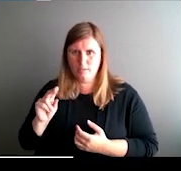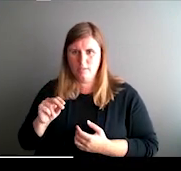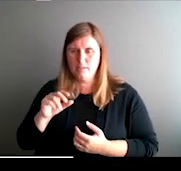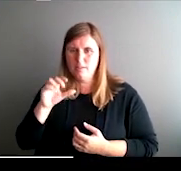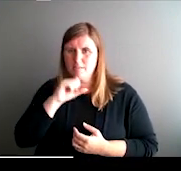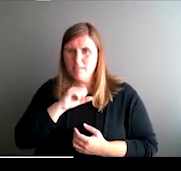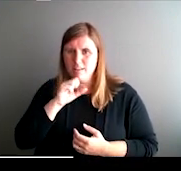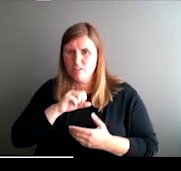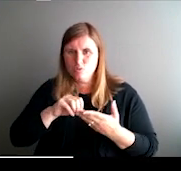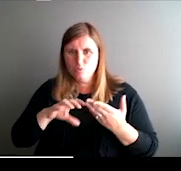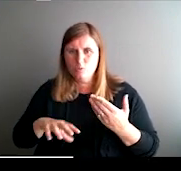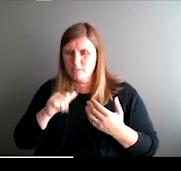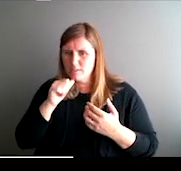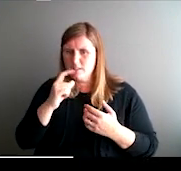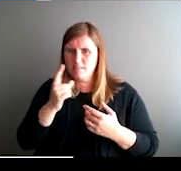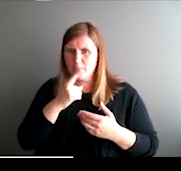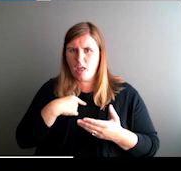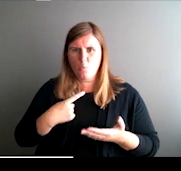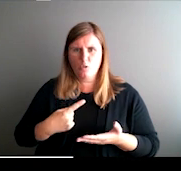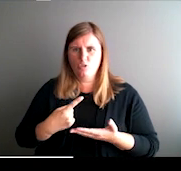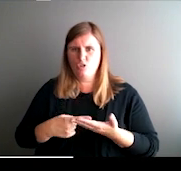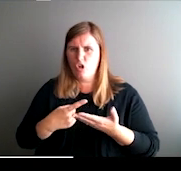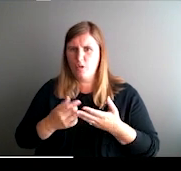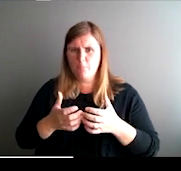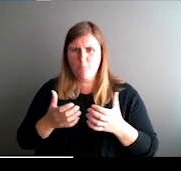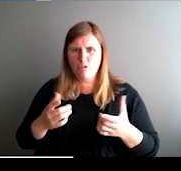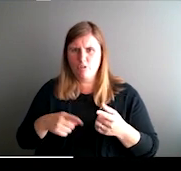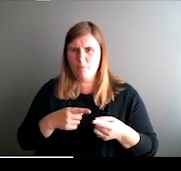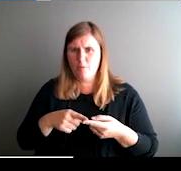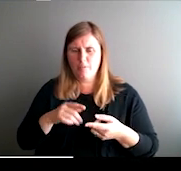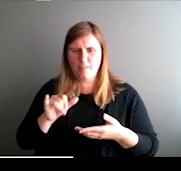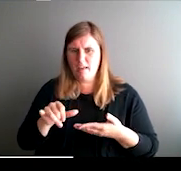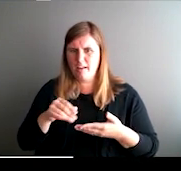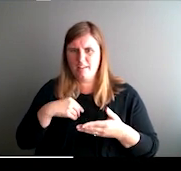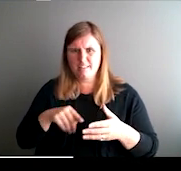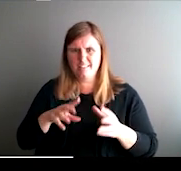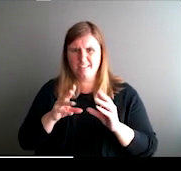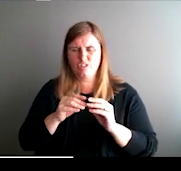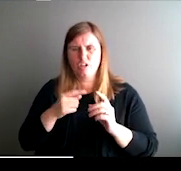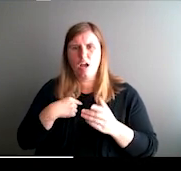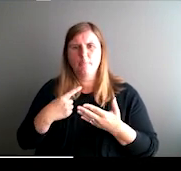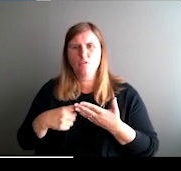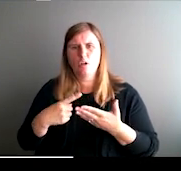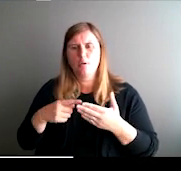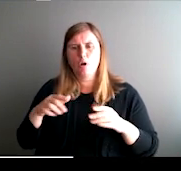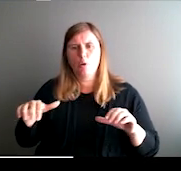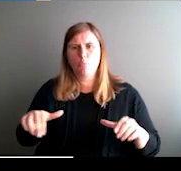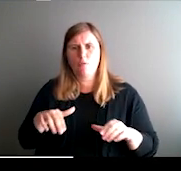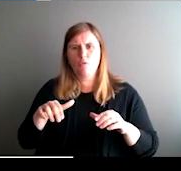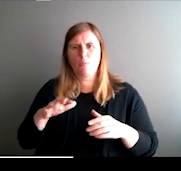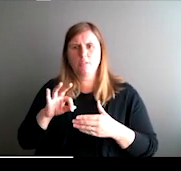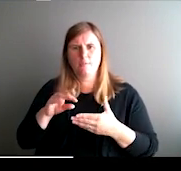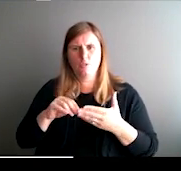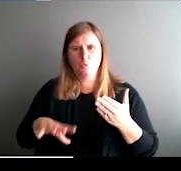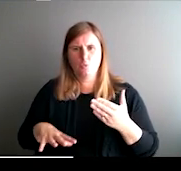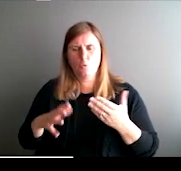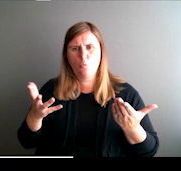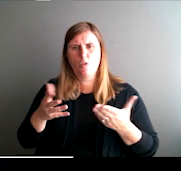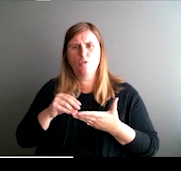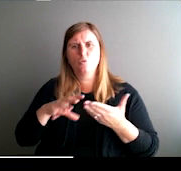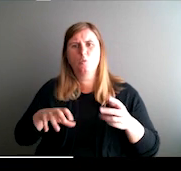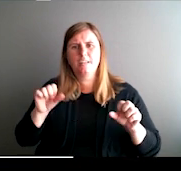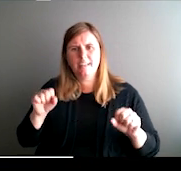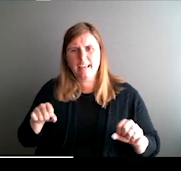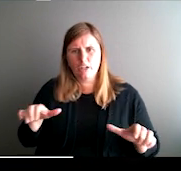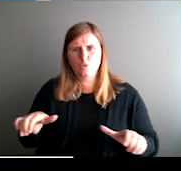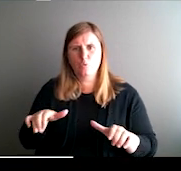age of the student isn't something I'm going to talk too much about in this session. I'm talking about performance of the student, what the student can do,